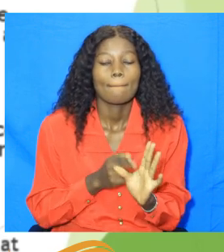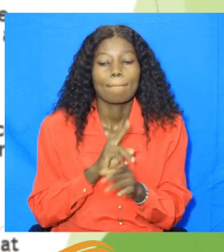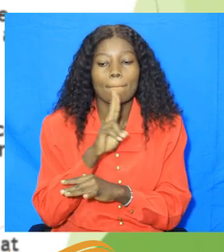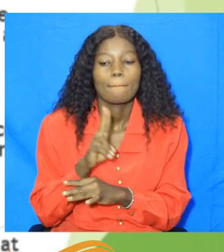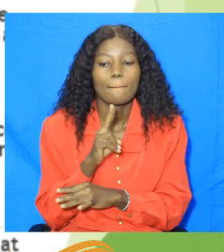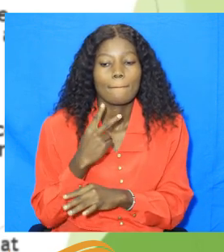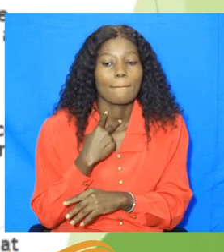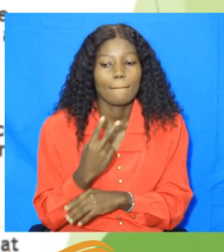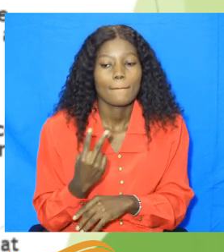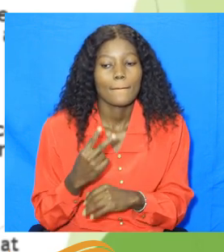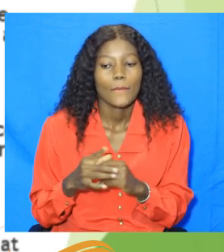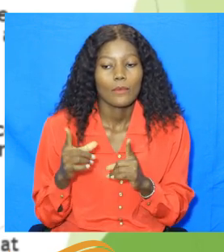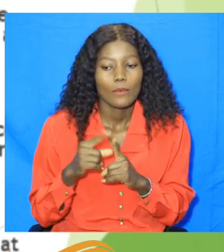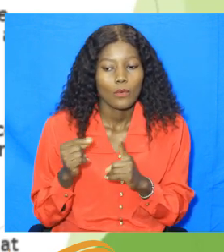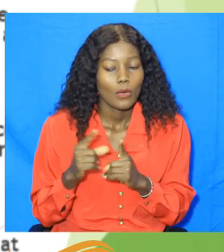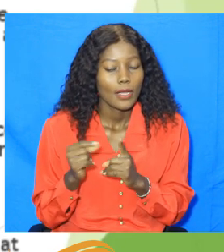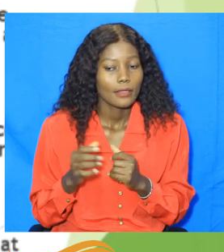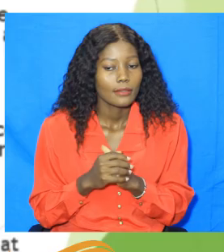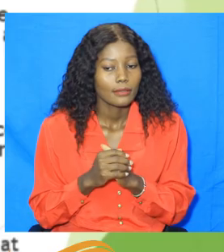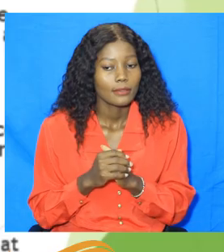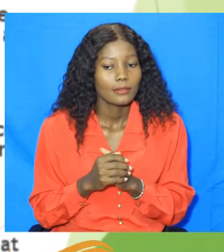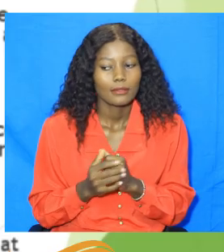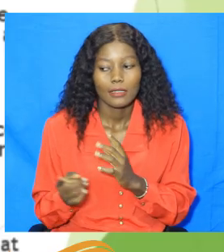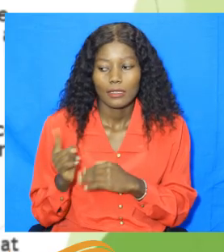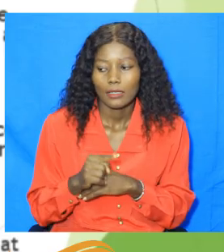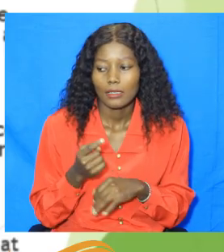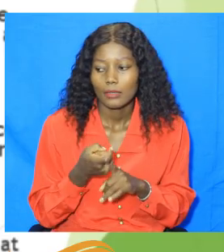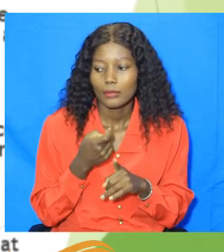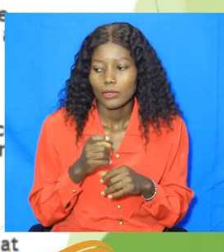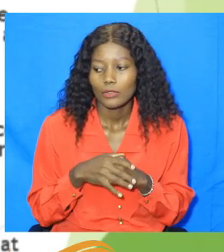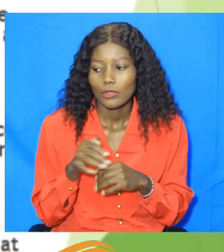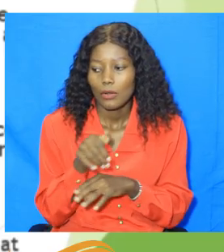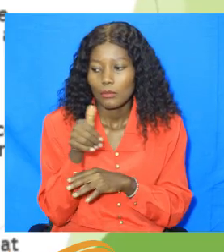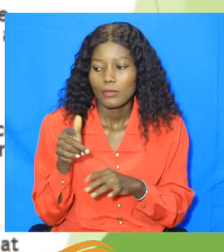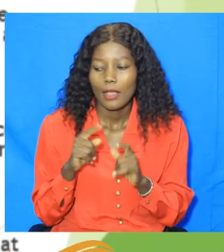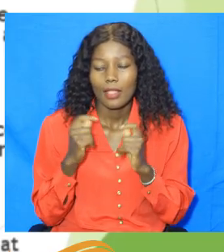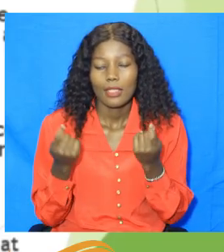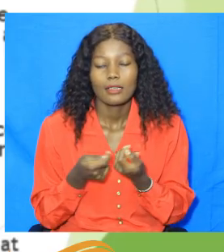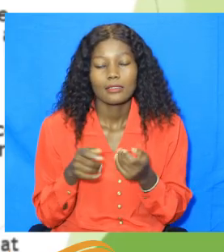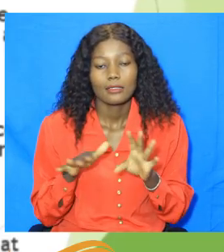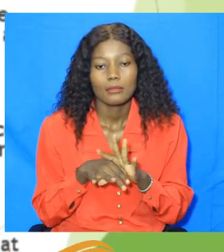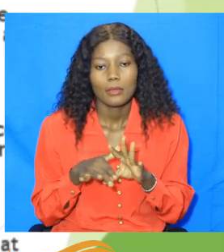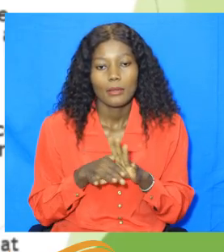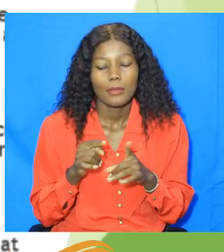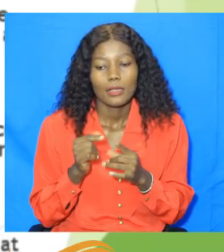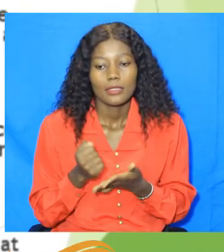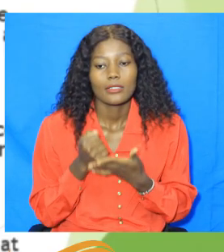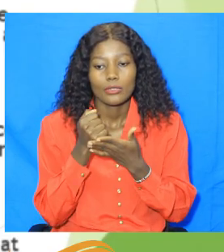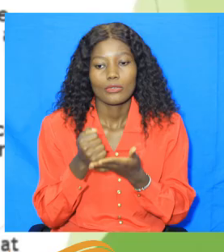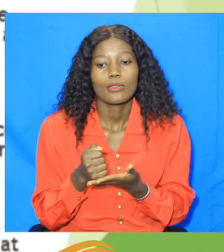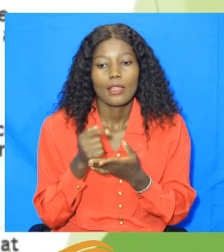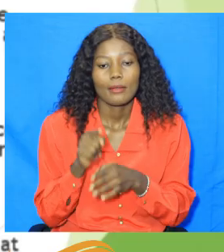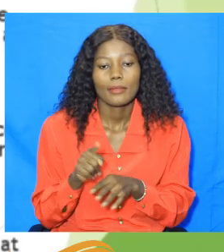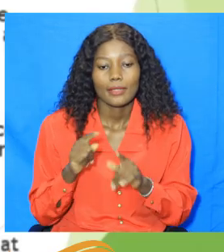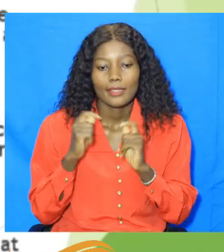audible cues mostly comes from other team members to help this